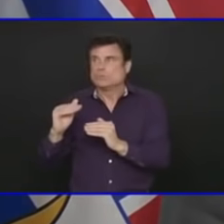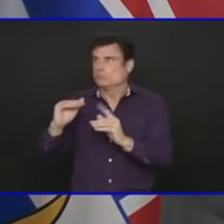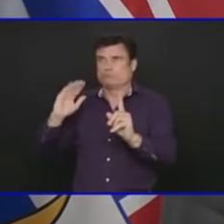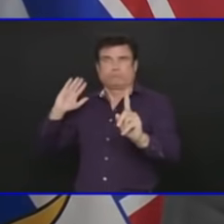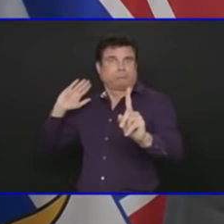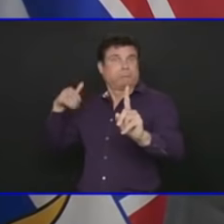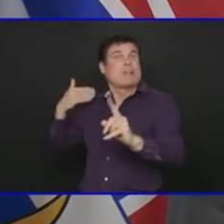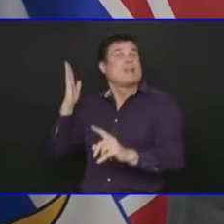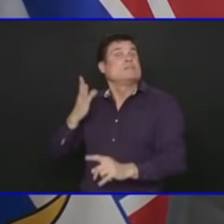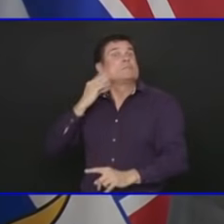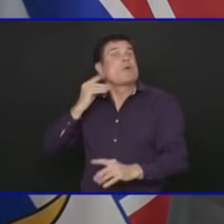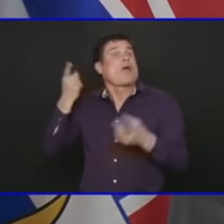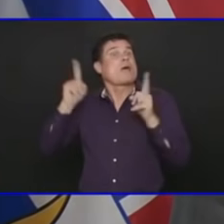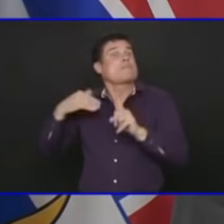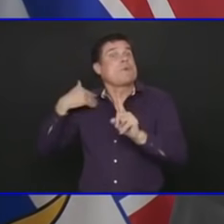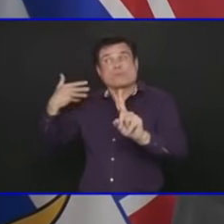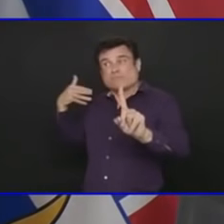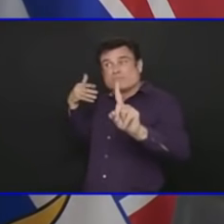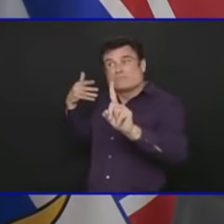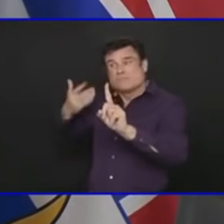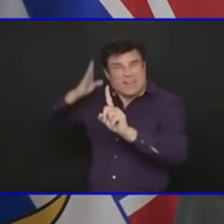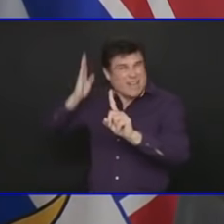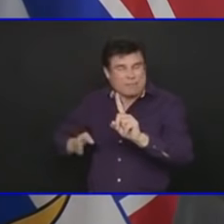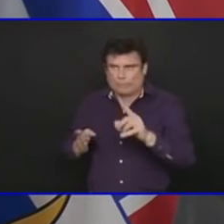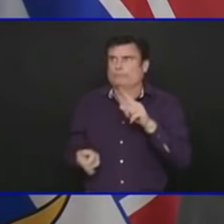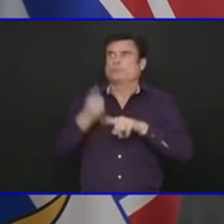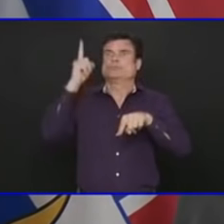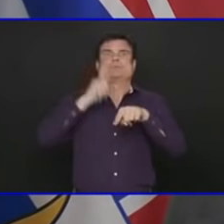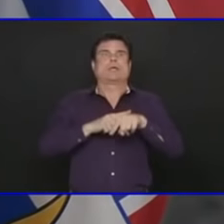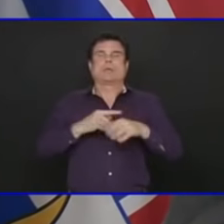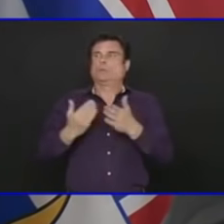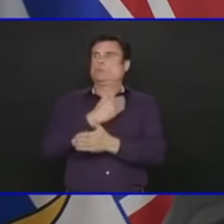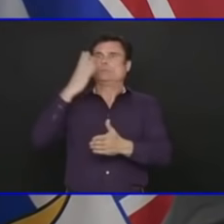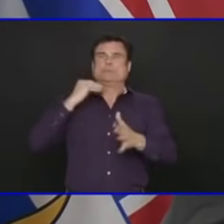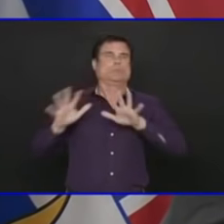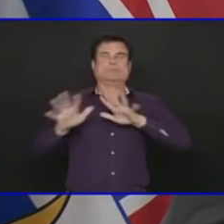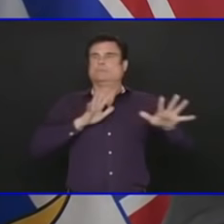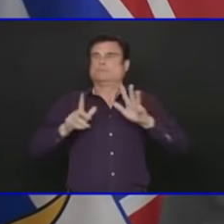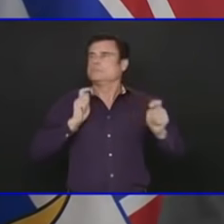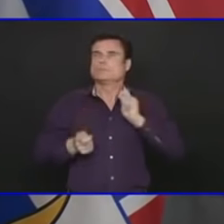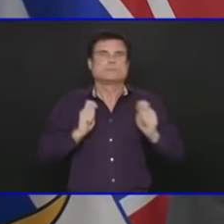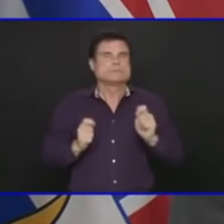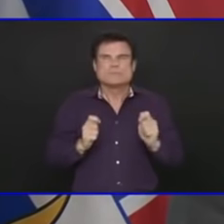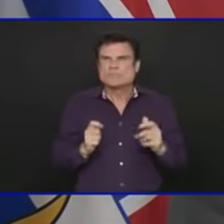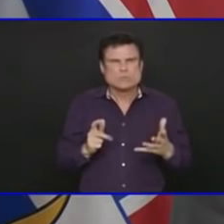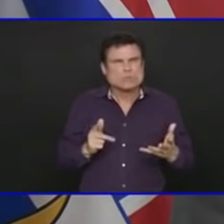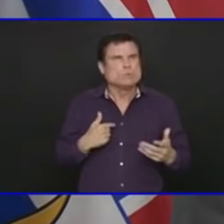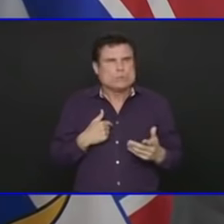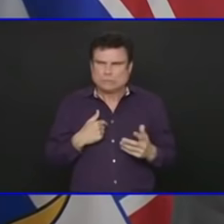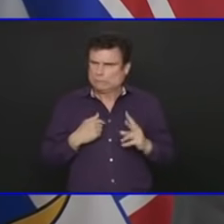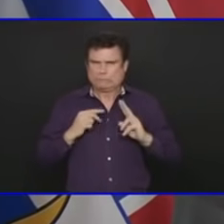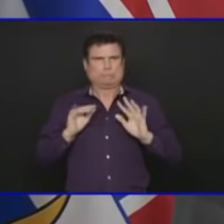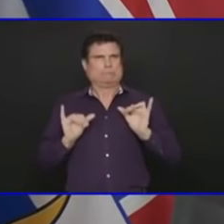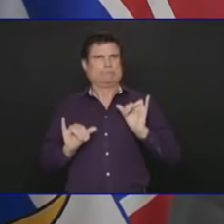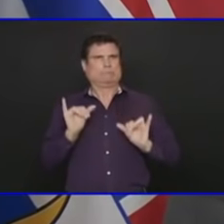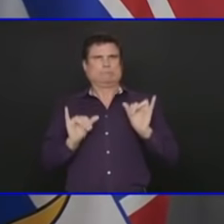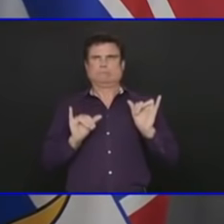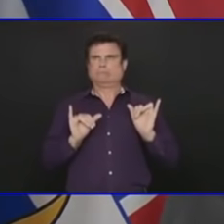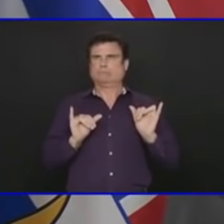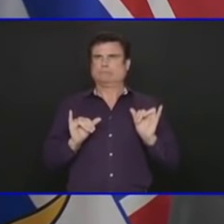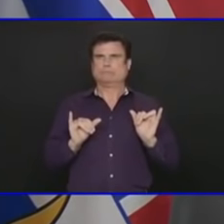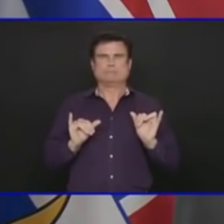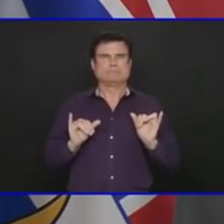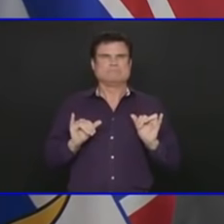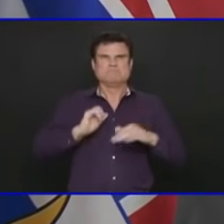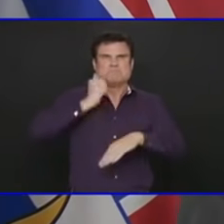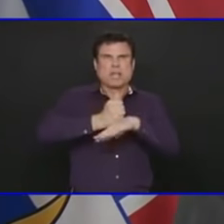closed off from each other to this degree. It has been an unprecedented time. I believe